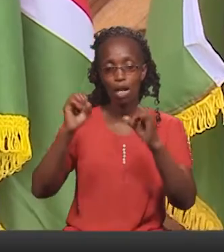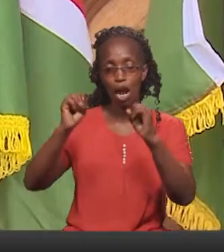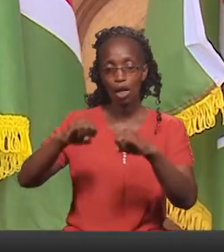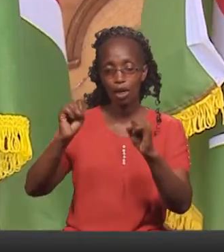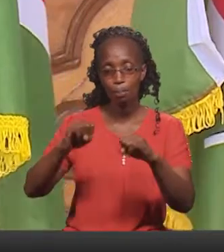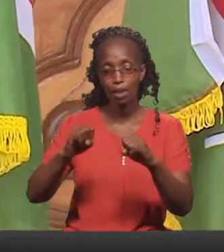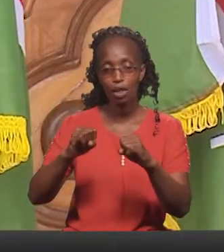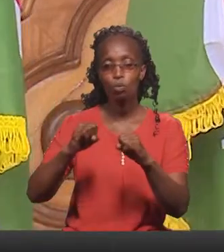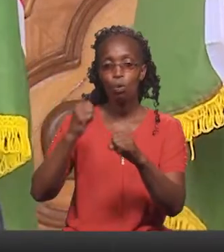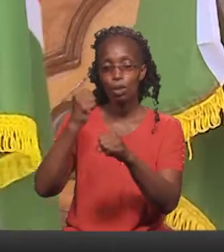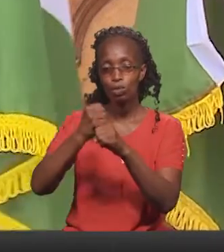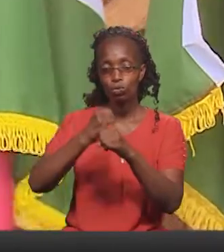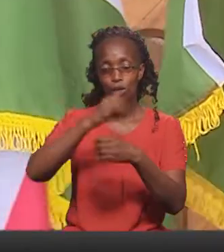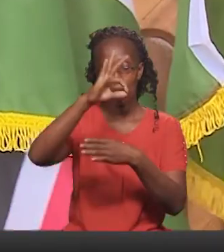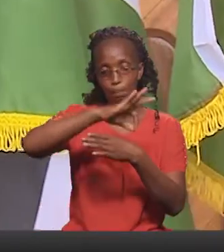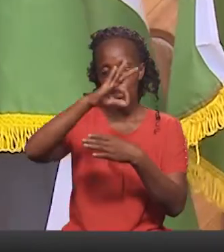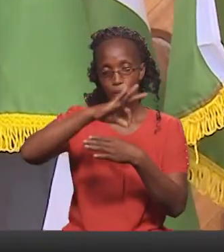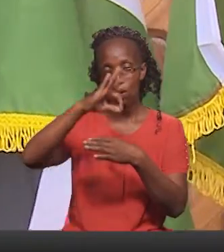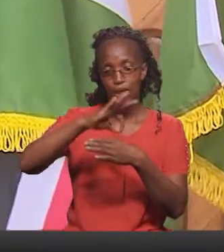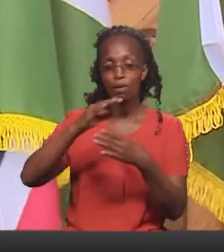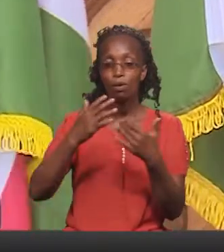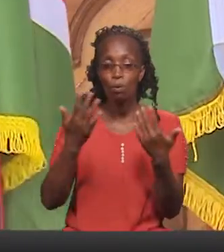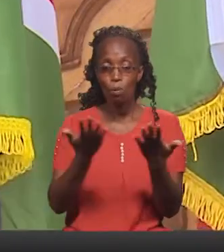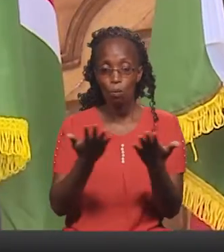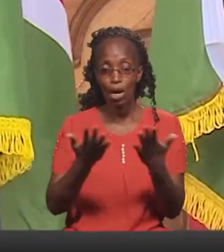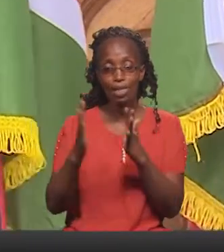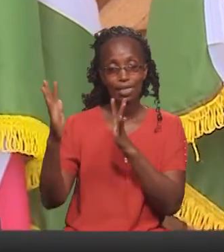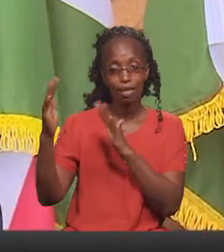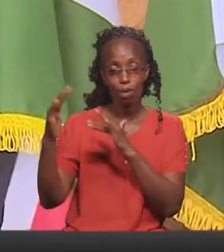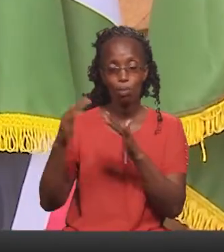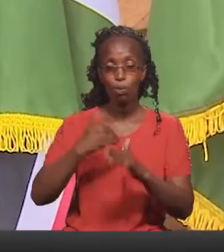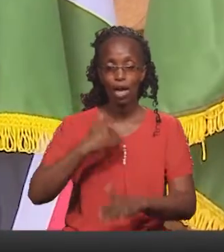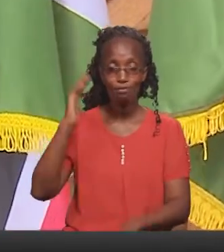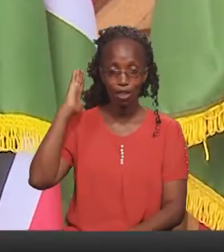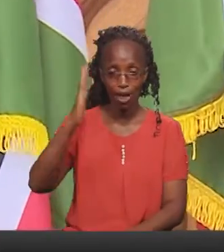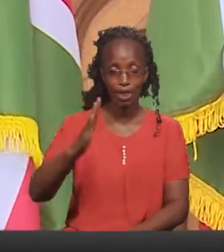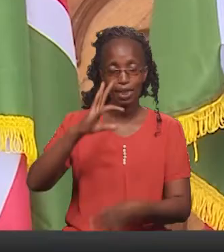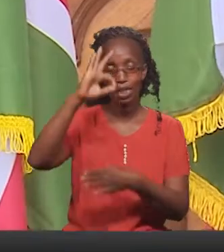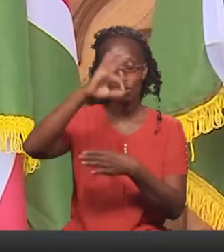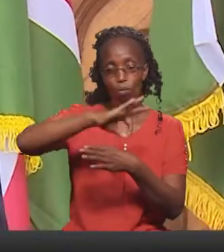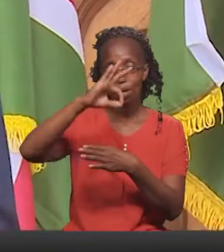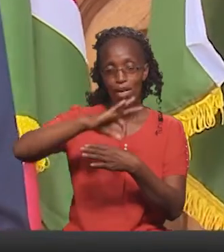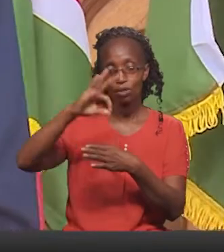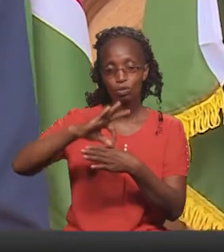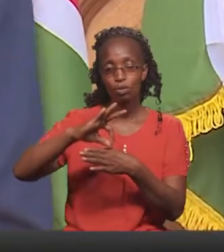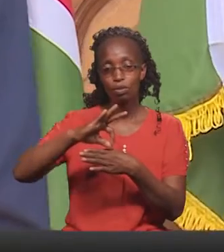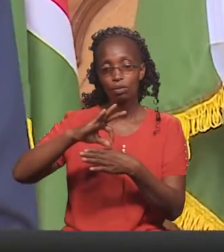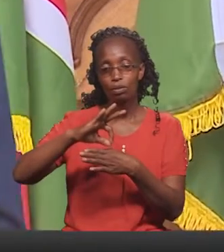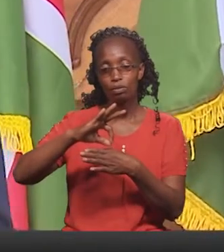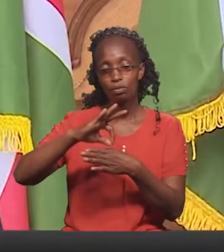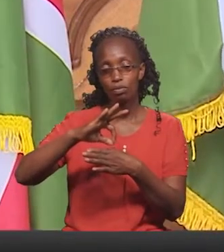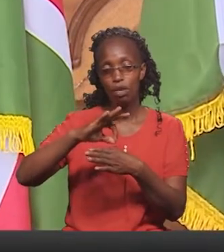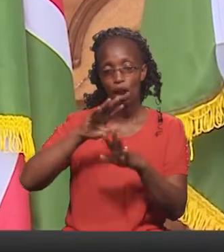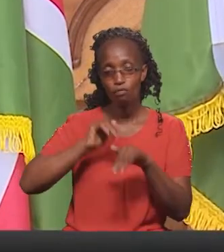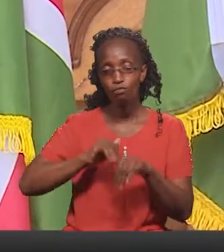through consensus, tutafanya polling, and even where it is required, we'll even have direct nominations according to